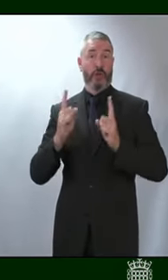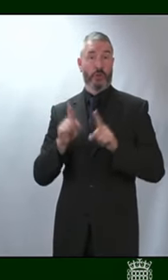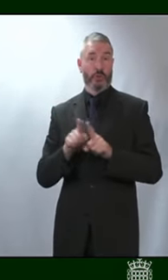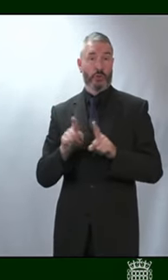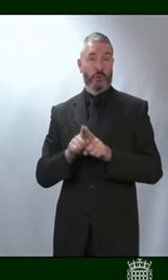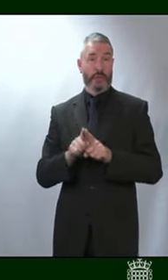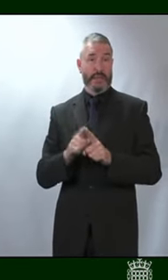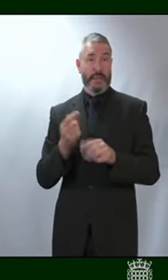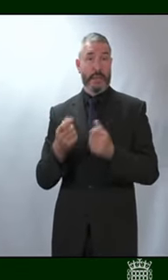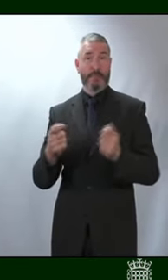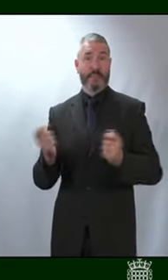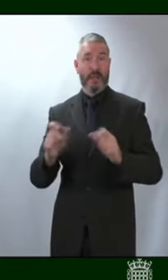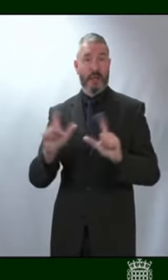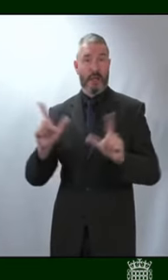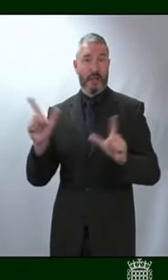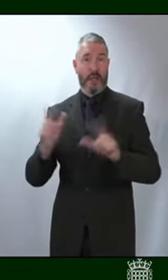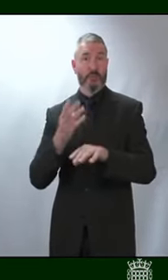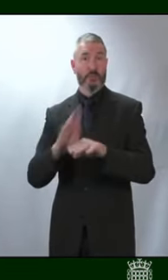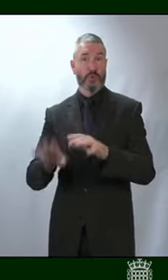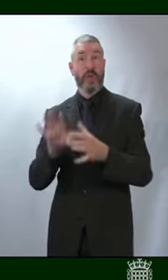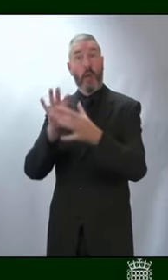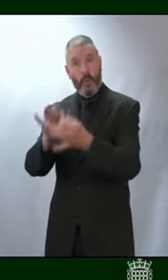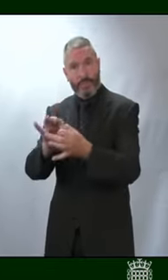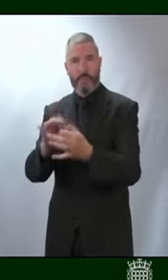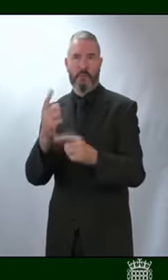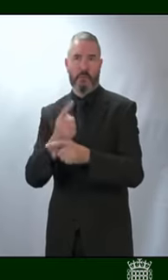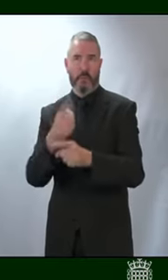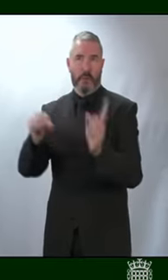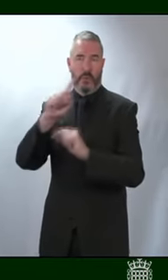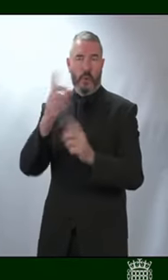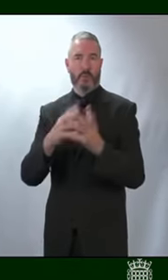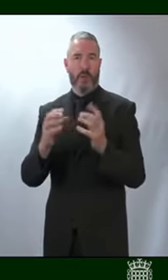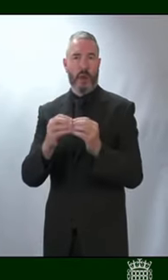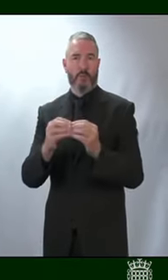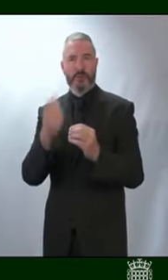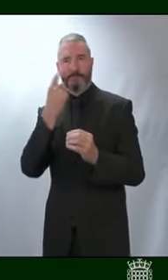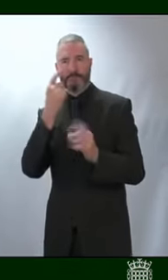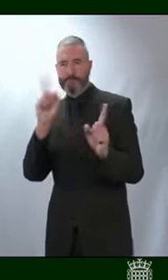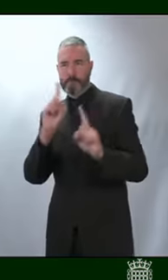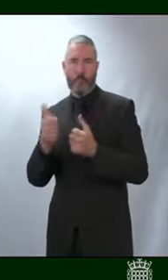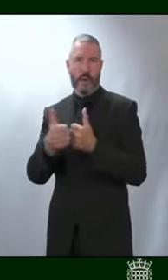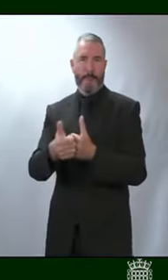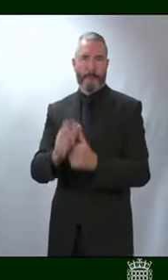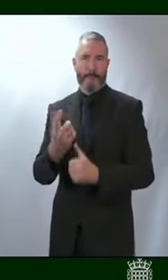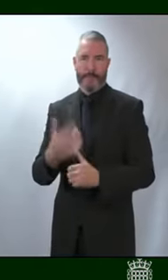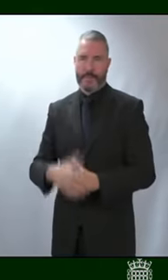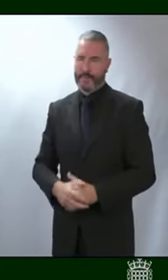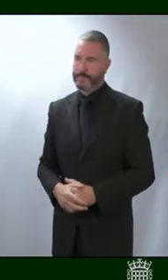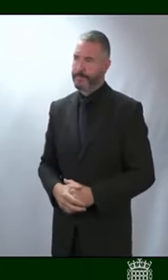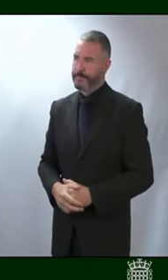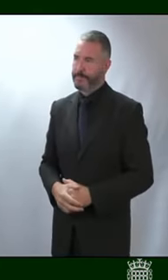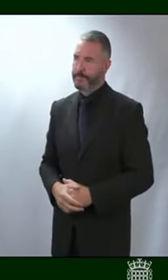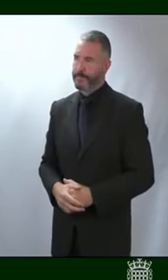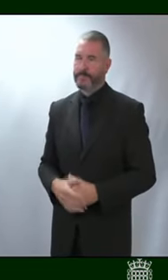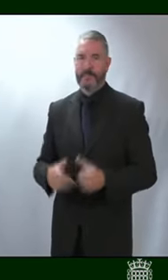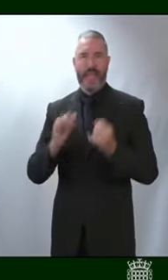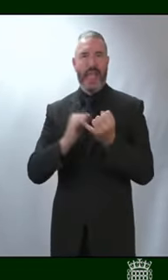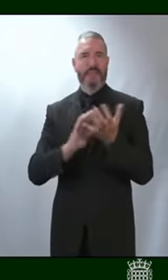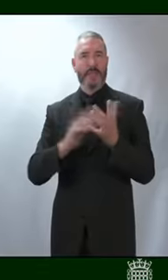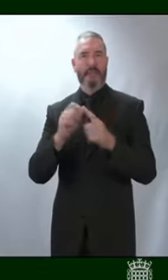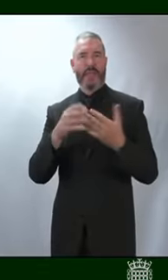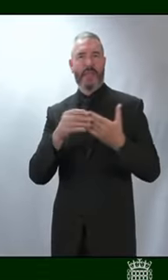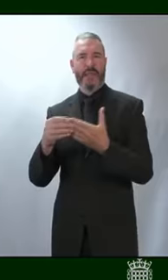is in active consultations with clubs across the country to see what we can do to help. We now come to the SNP leader,